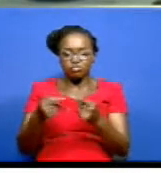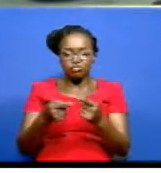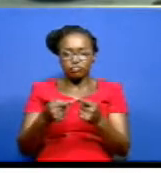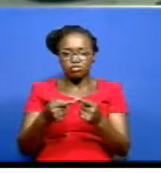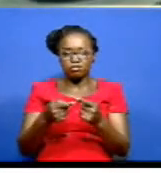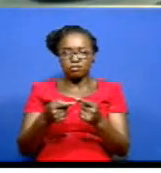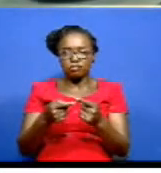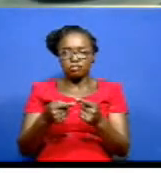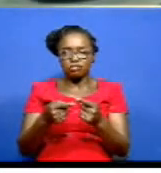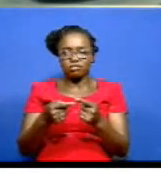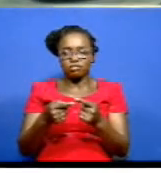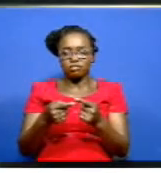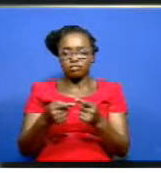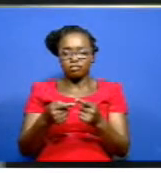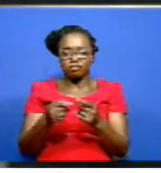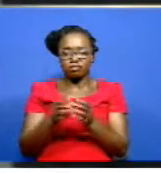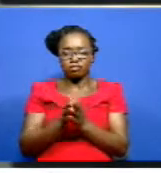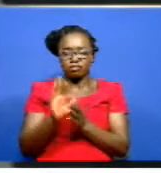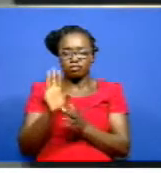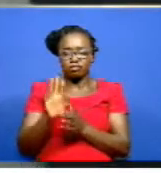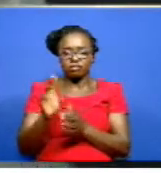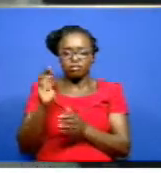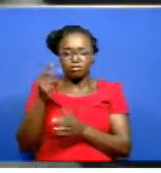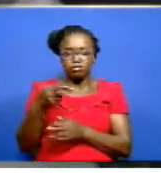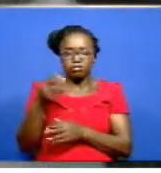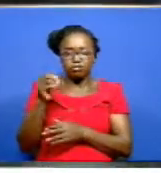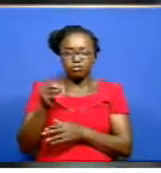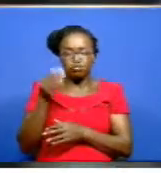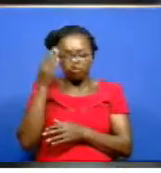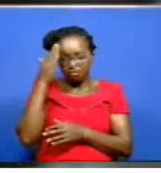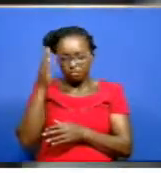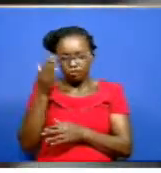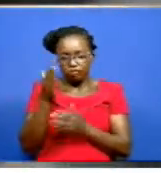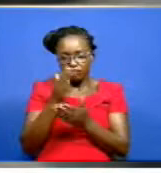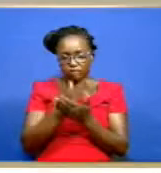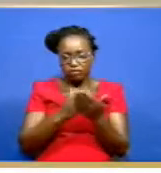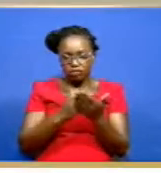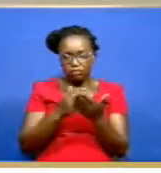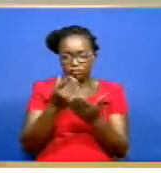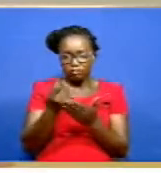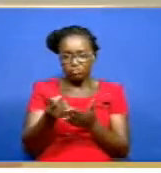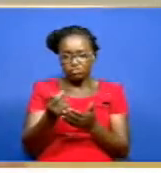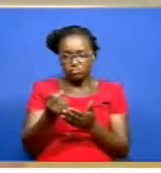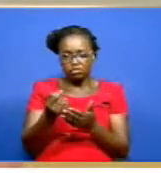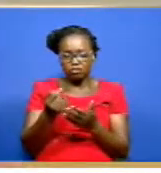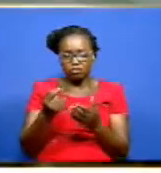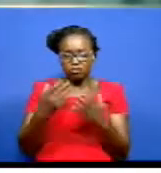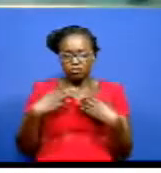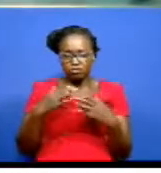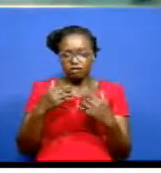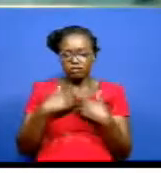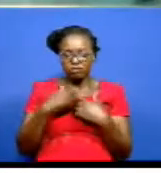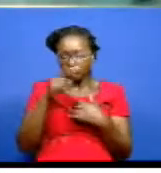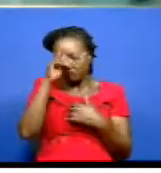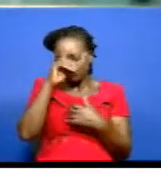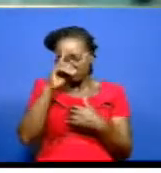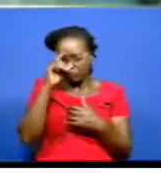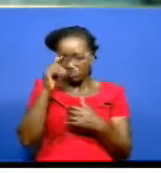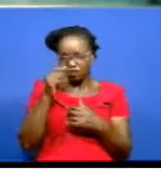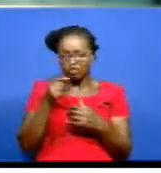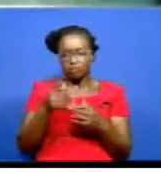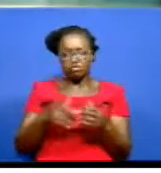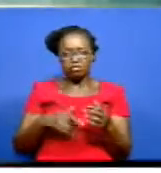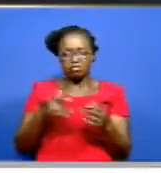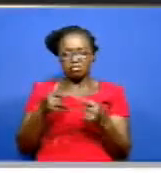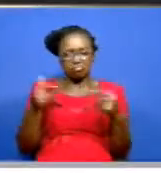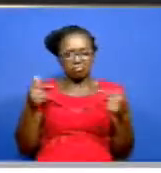laid. WHO says it's aware that a small fraction of people may have a severe allergic reaction to the